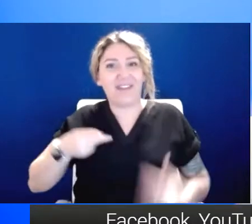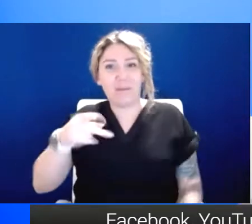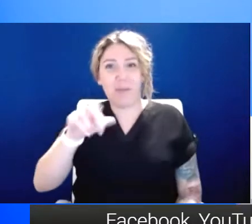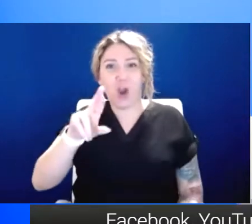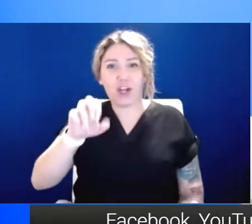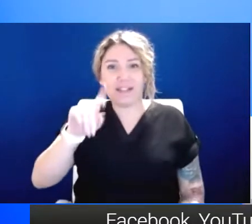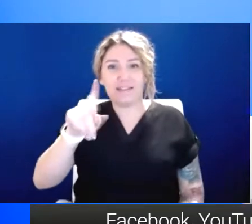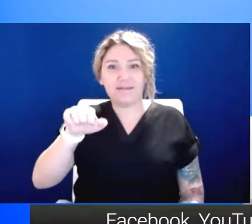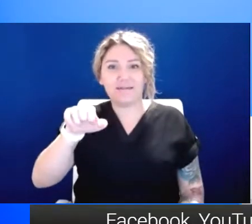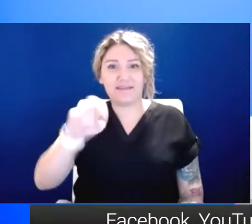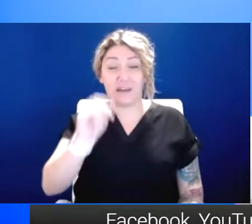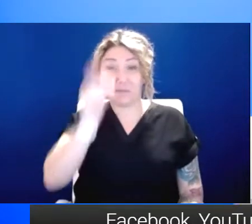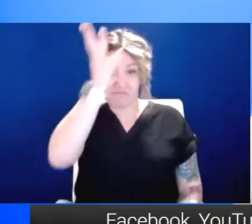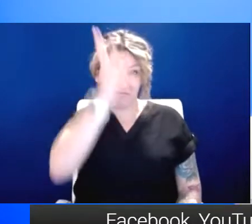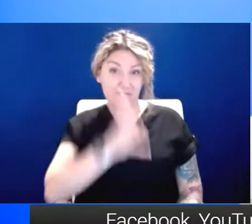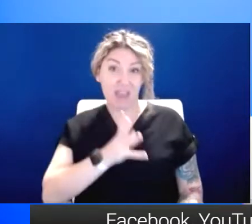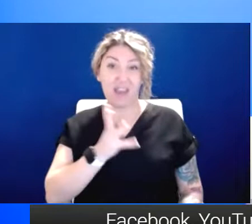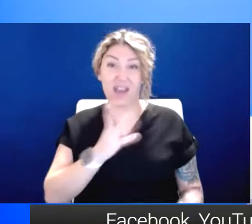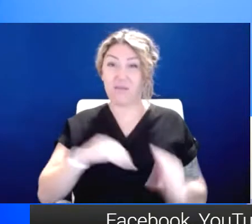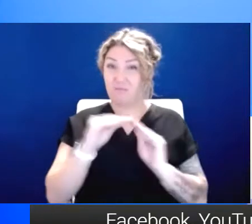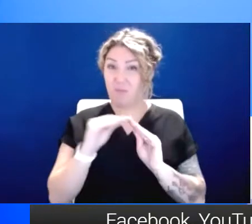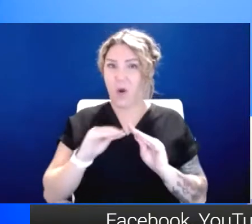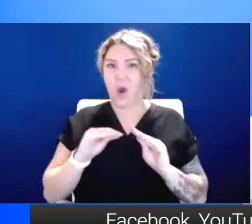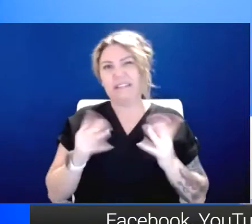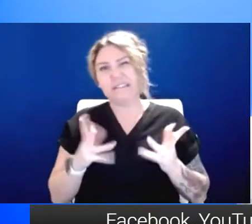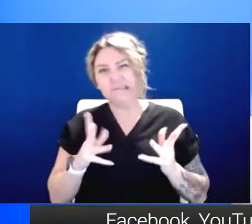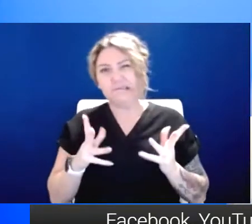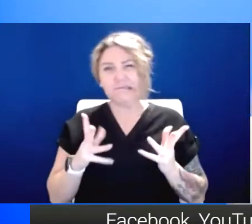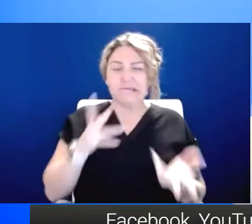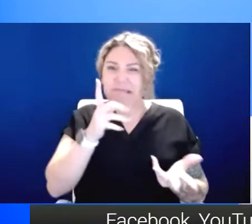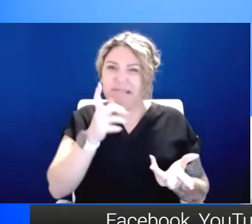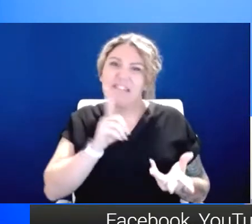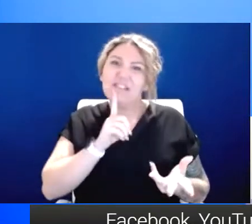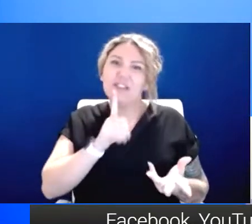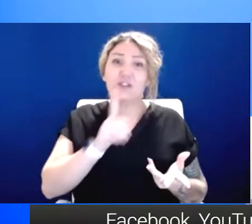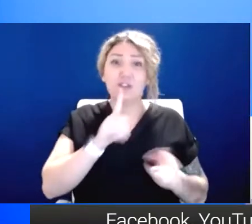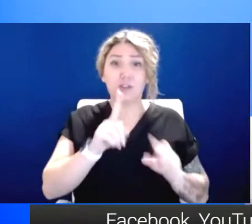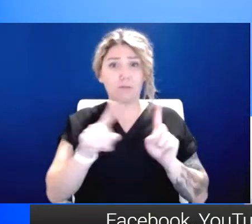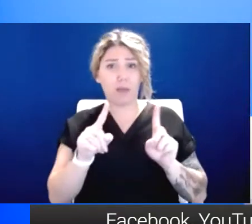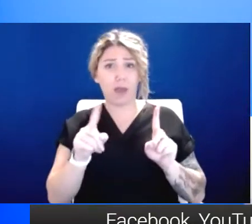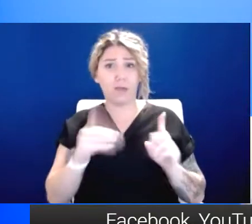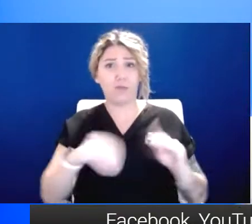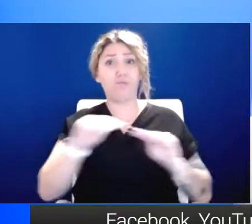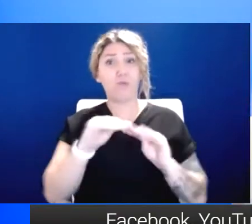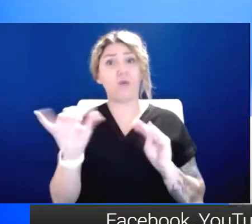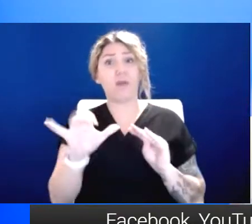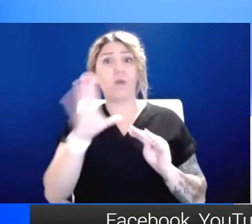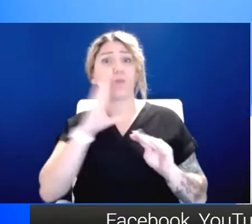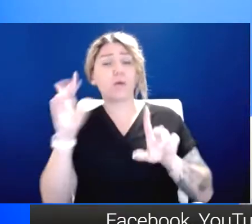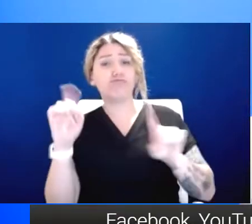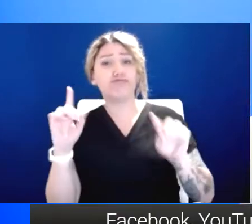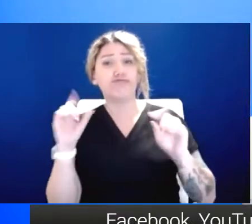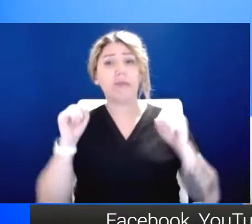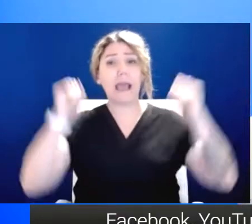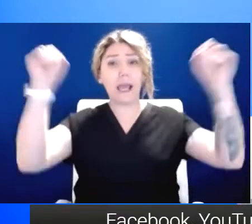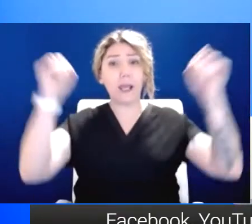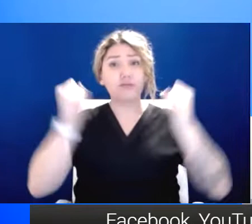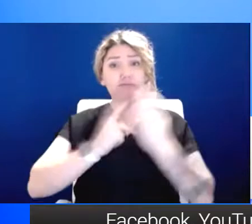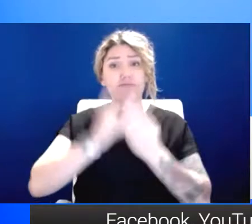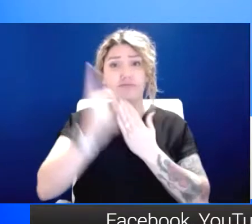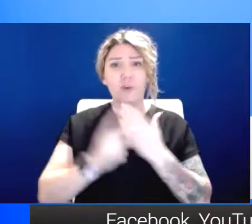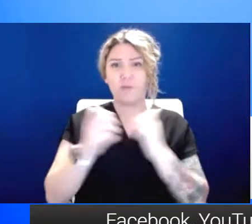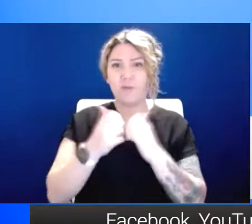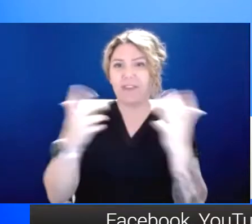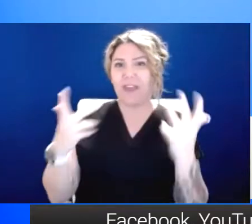to support groups. Going to something like an exercise program, they actually have that thing that they can do without saying they're going